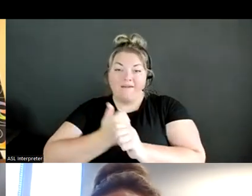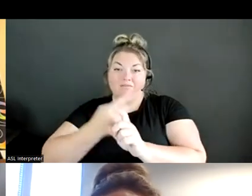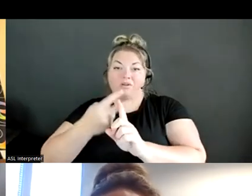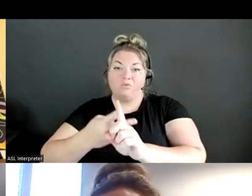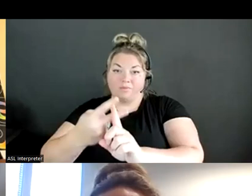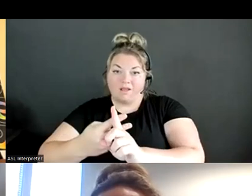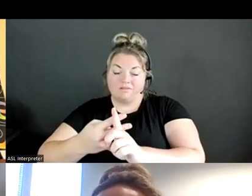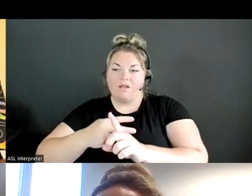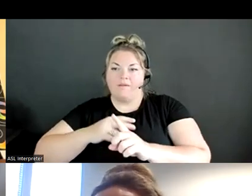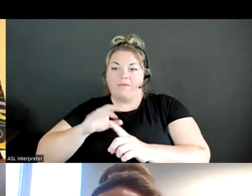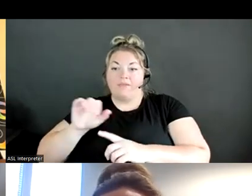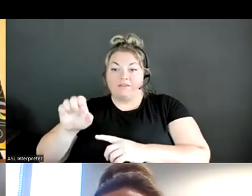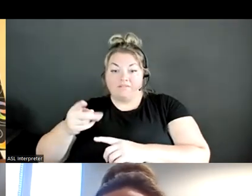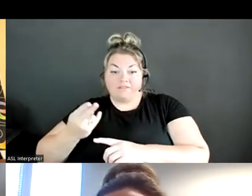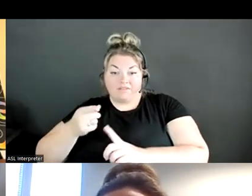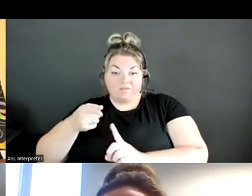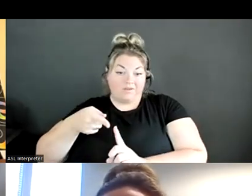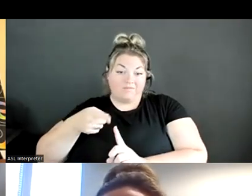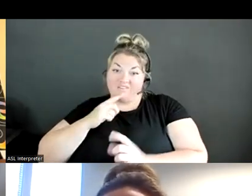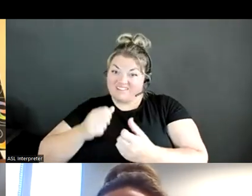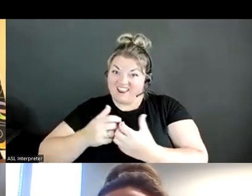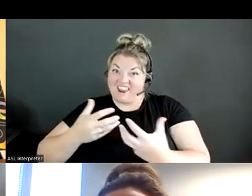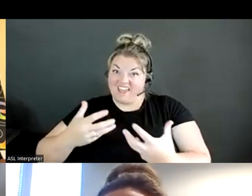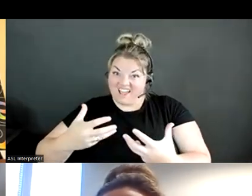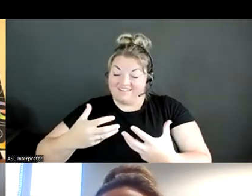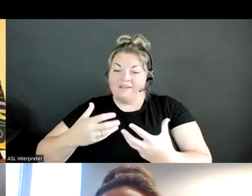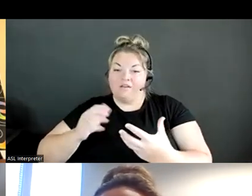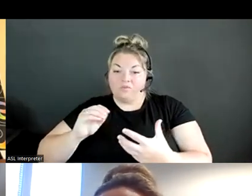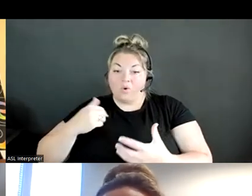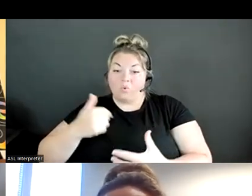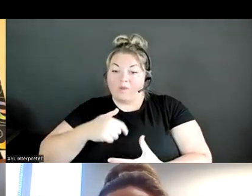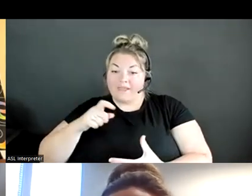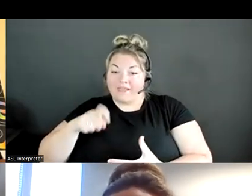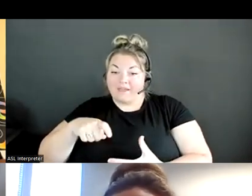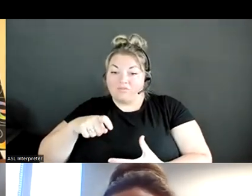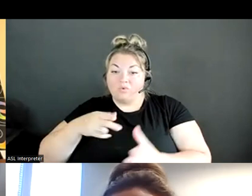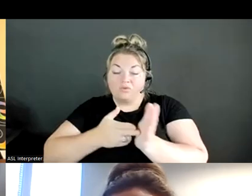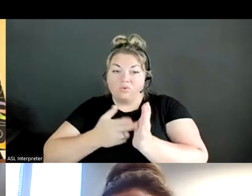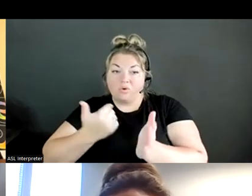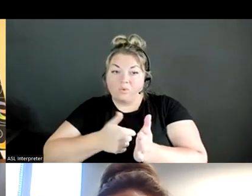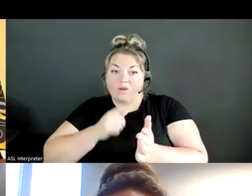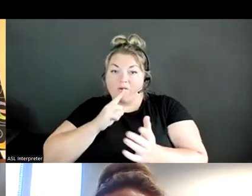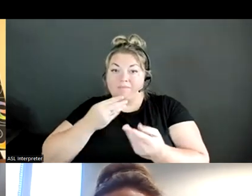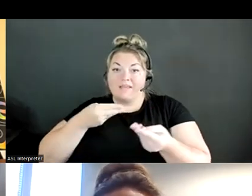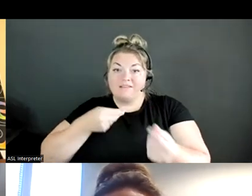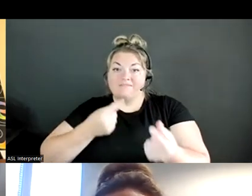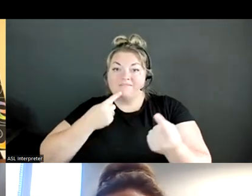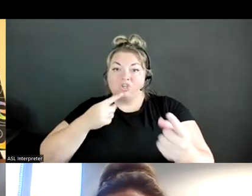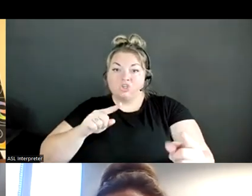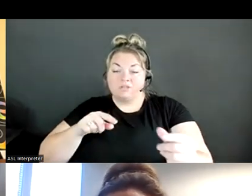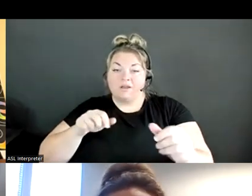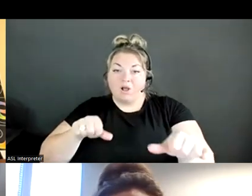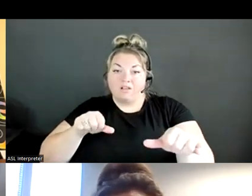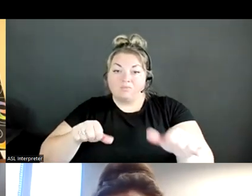to Seth's point, there's a lot. And so we have to ensure that we're being as efficient as possible with the time that we